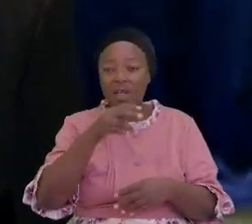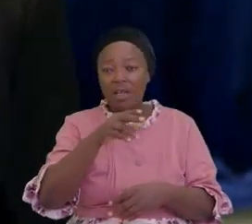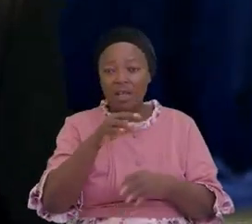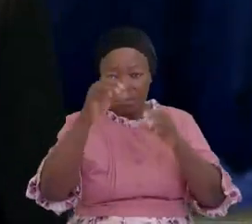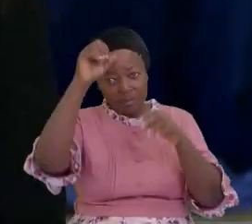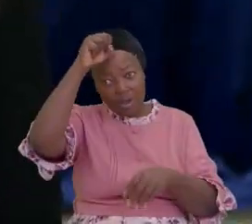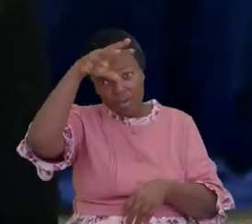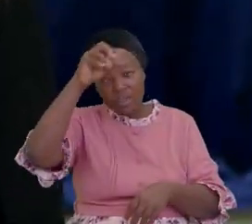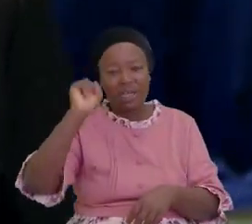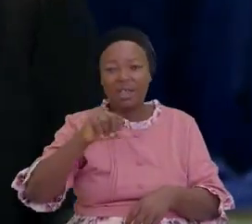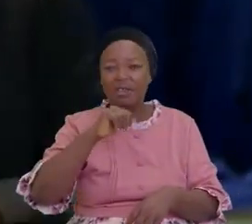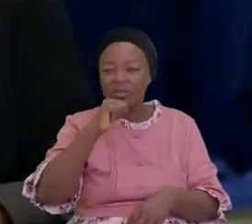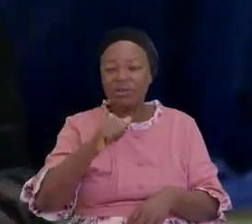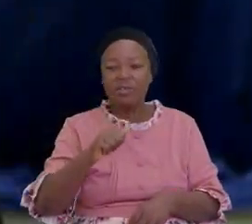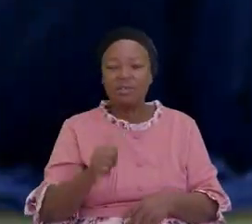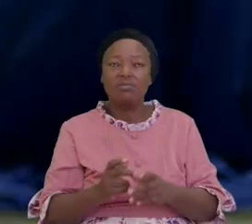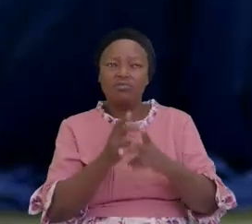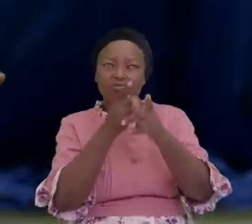down.